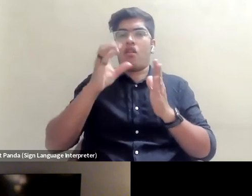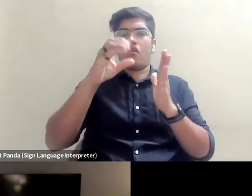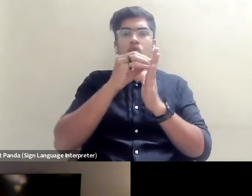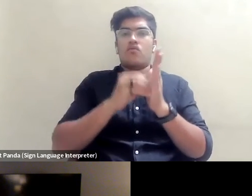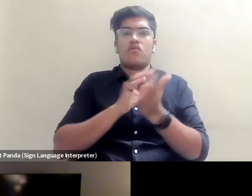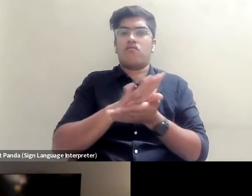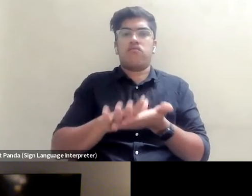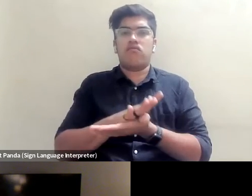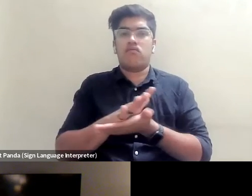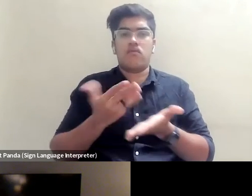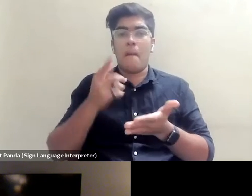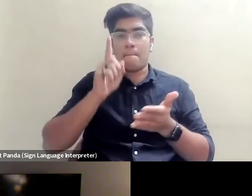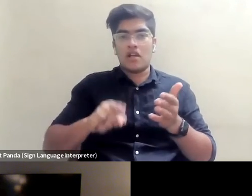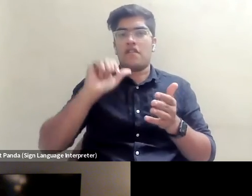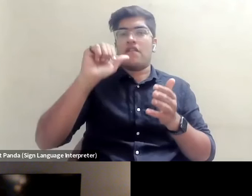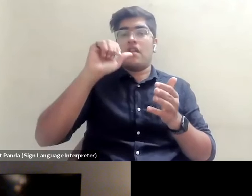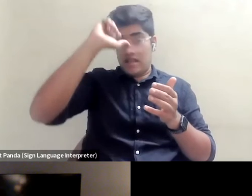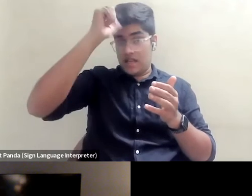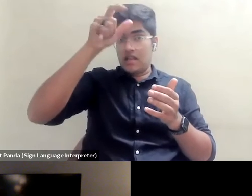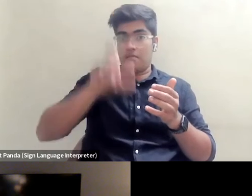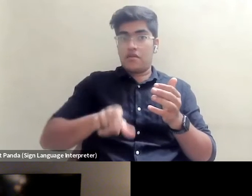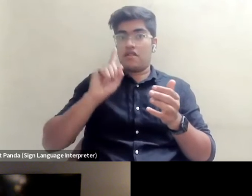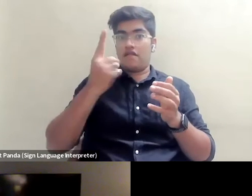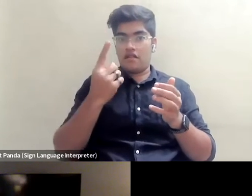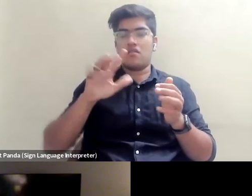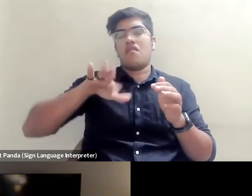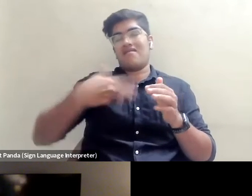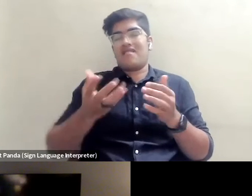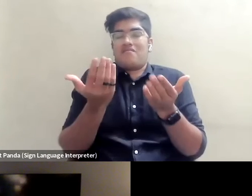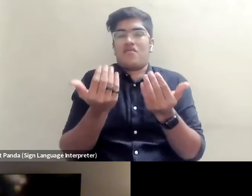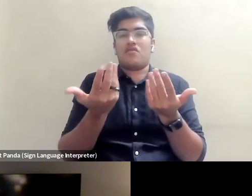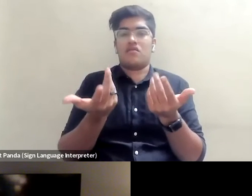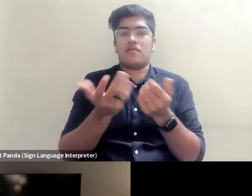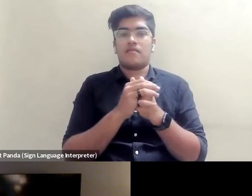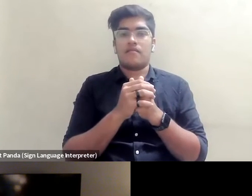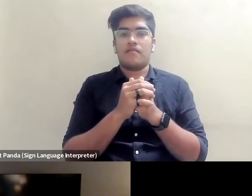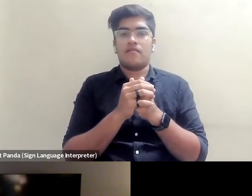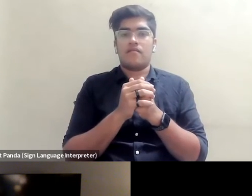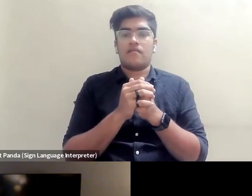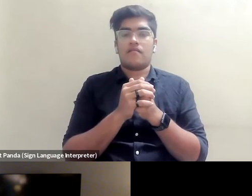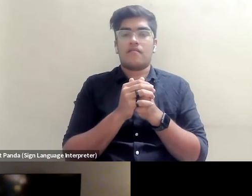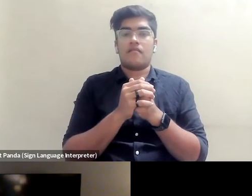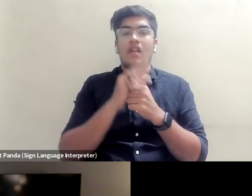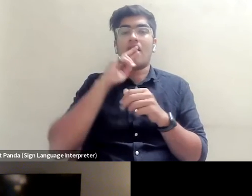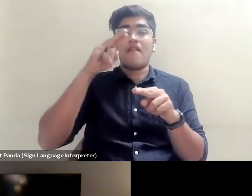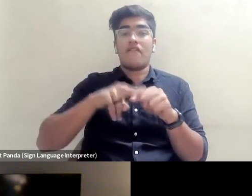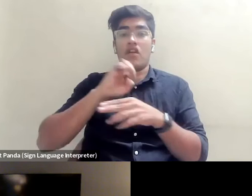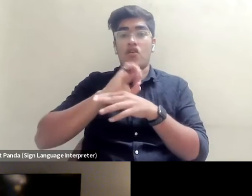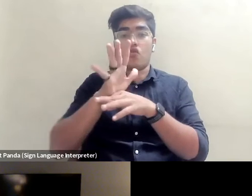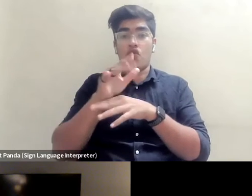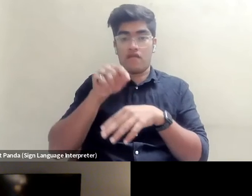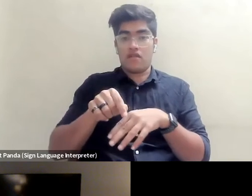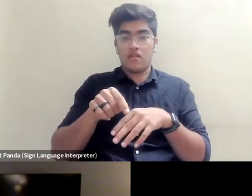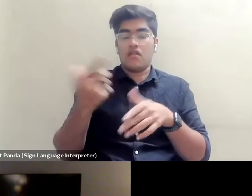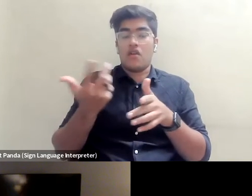doesn't exist. You become stuck in this limbo state. So, coming back to COVID, I found it, of course,